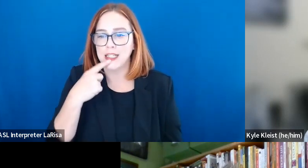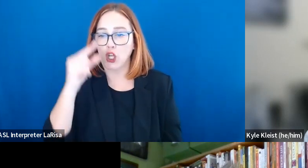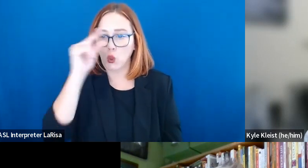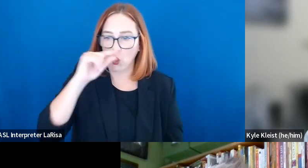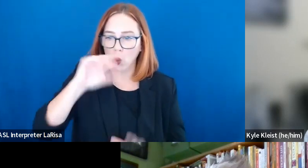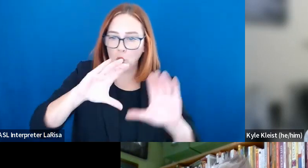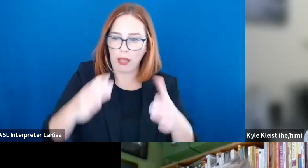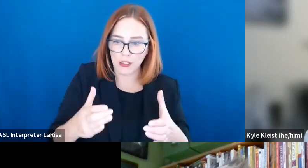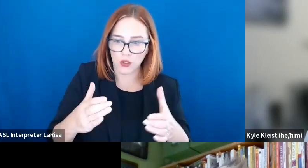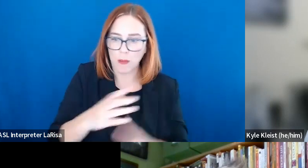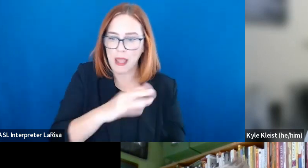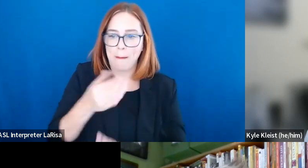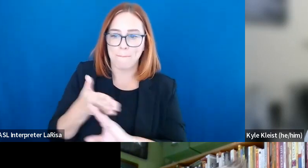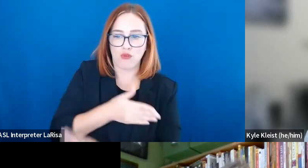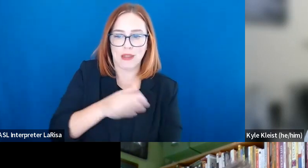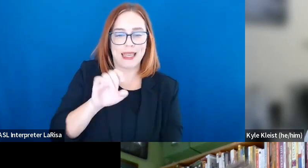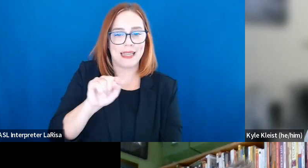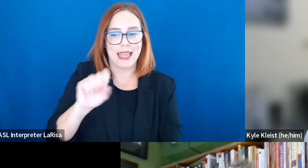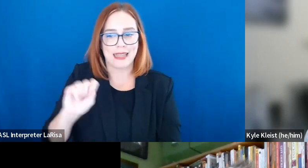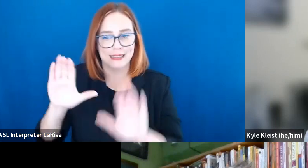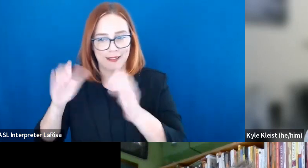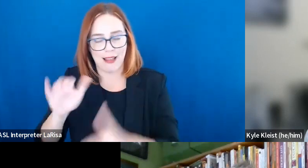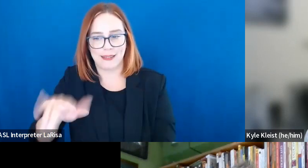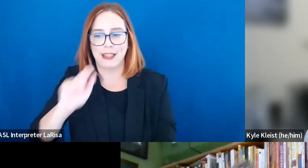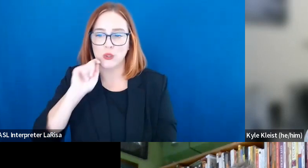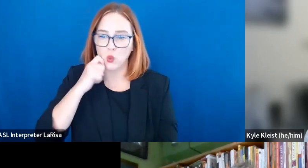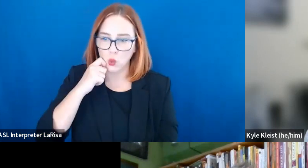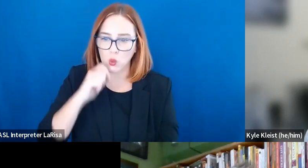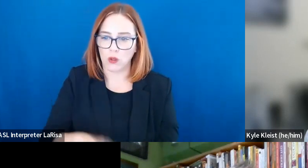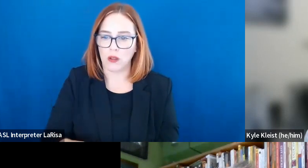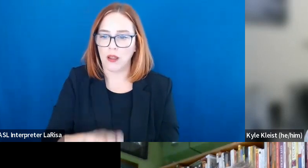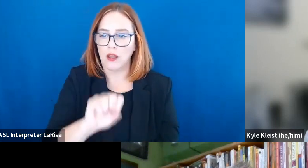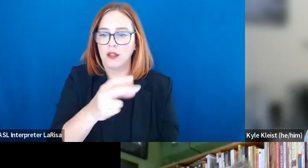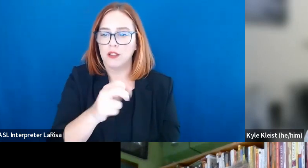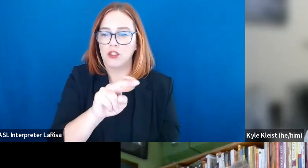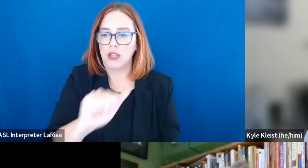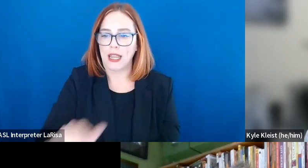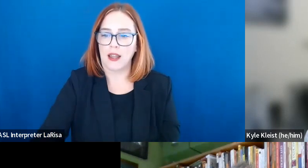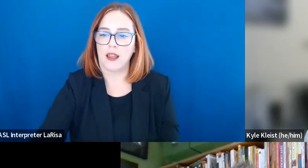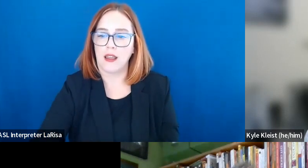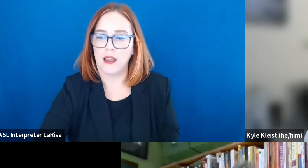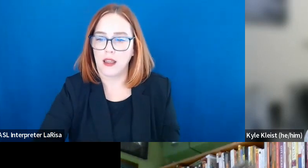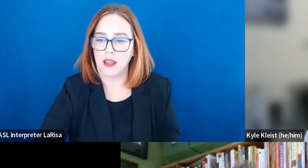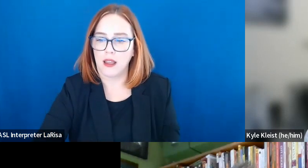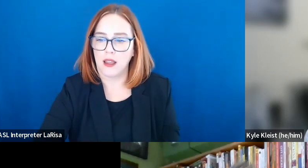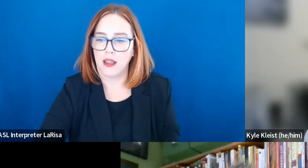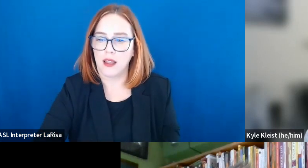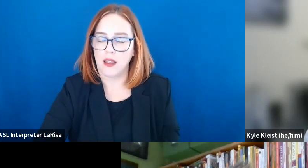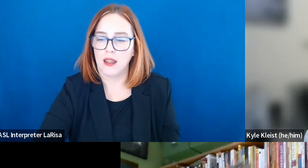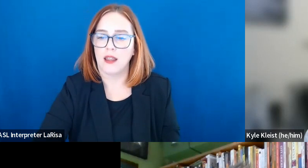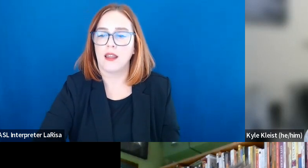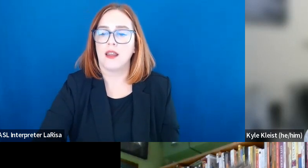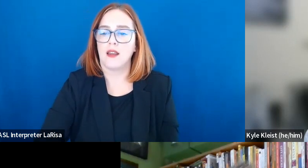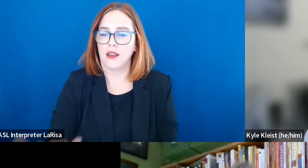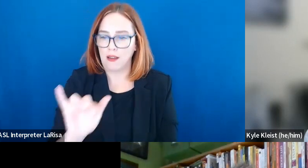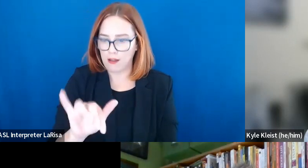Shannon says the latter, or Shauna, excuse me, don't kill me in the chat too hard, says the latter. And